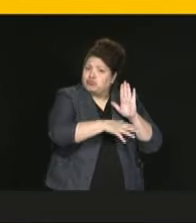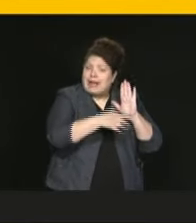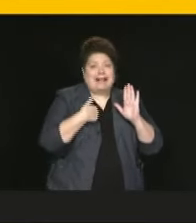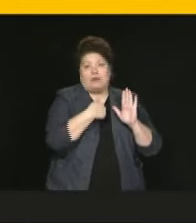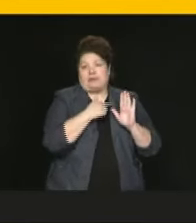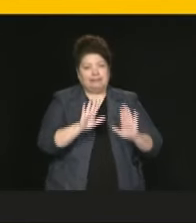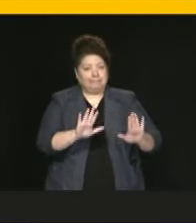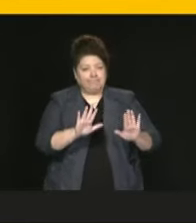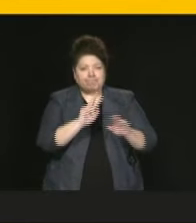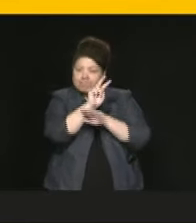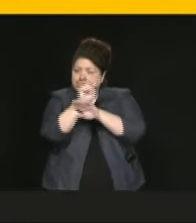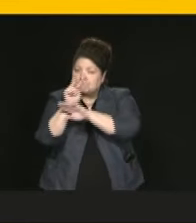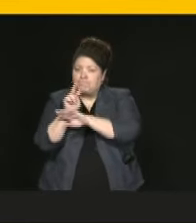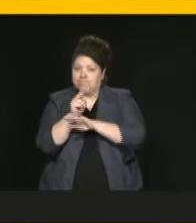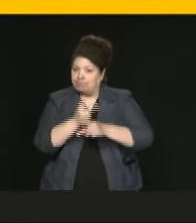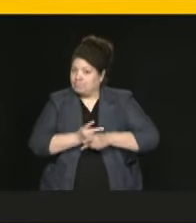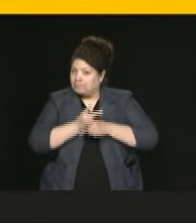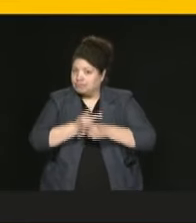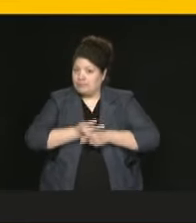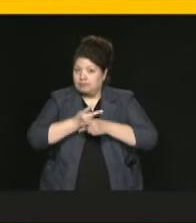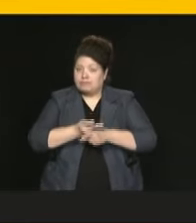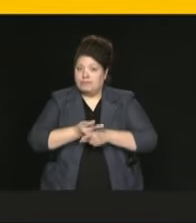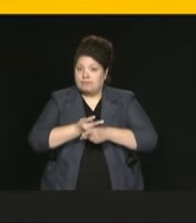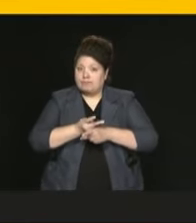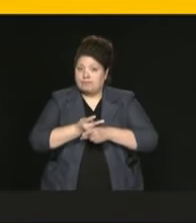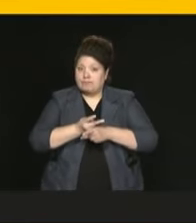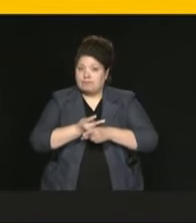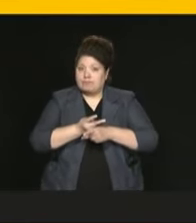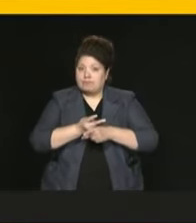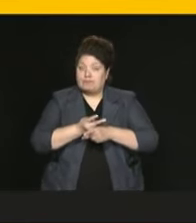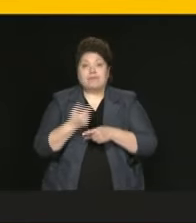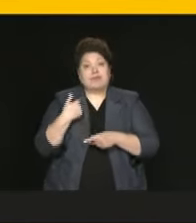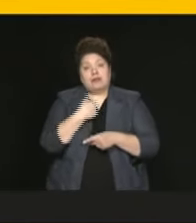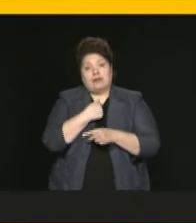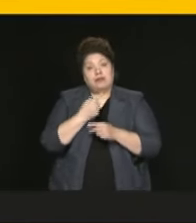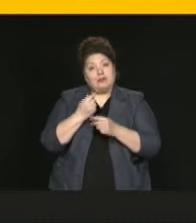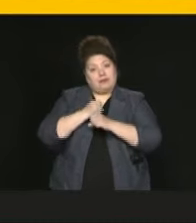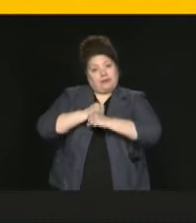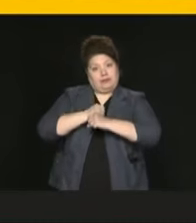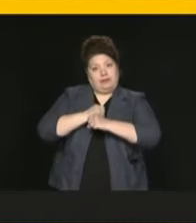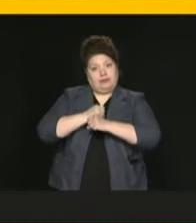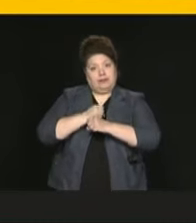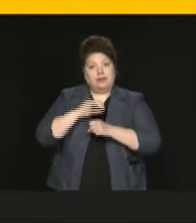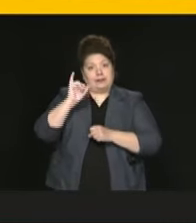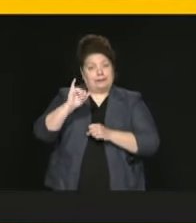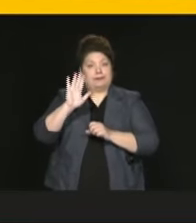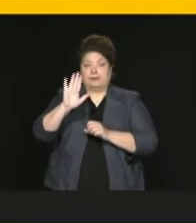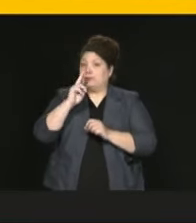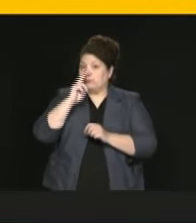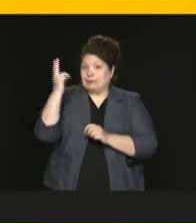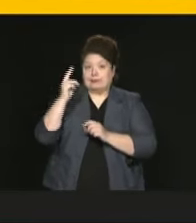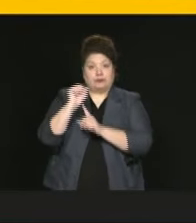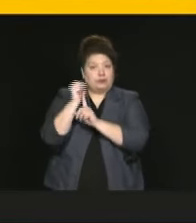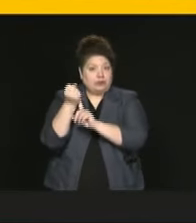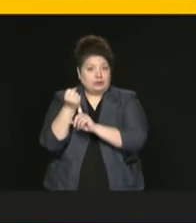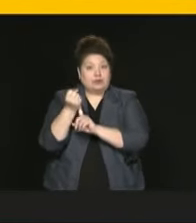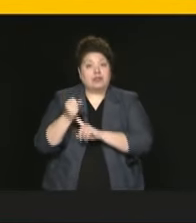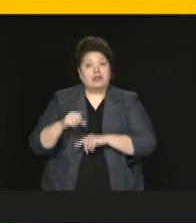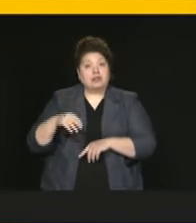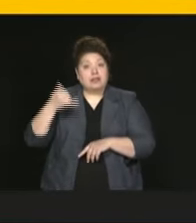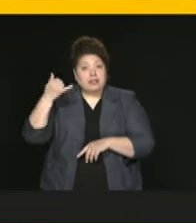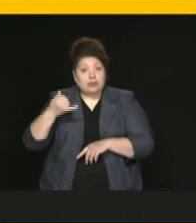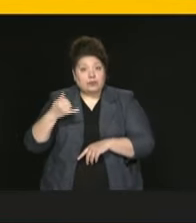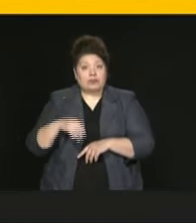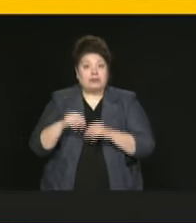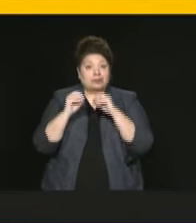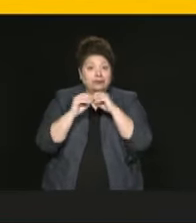and defend the unique perspective and position in which Inuit, First Nations, and Métis communities find themselves. I remain encouraged by